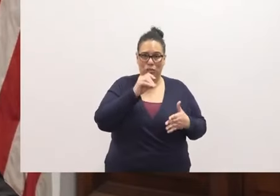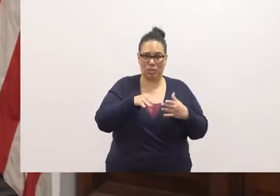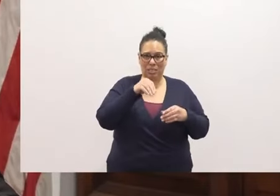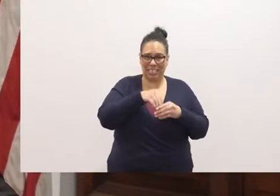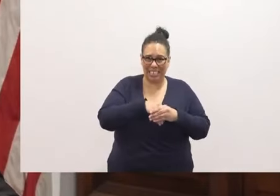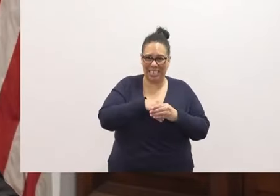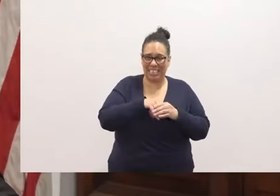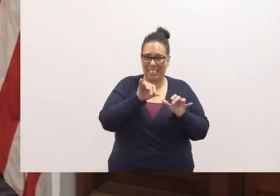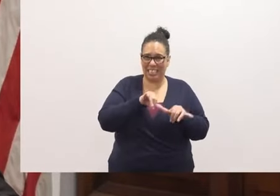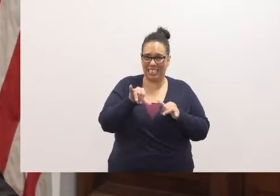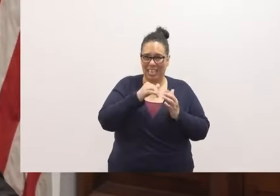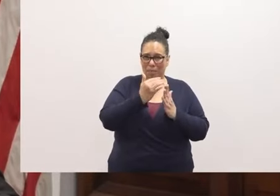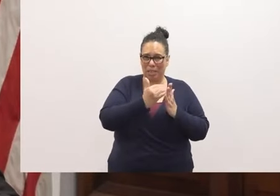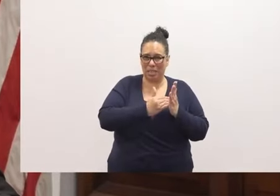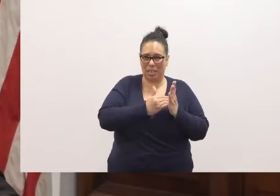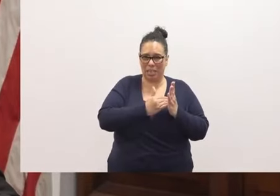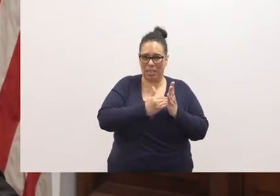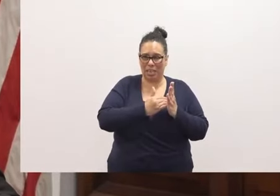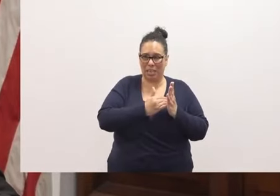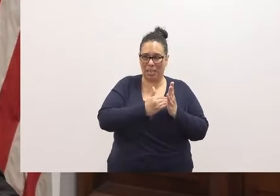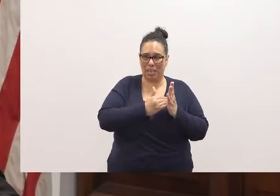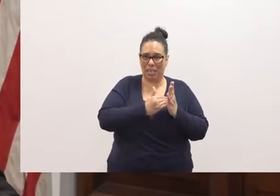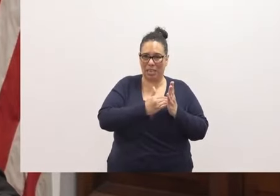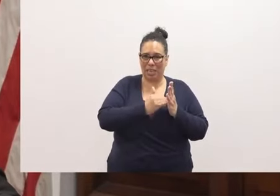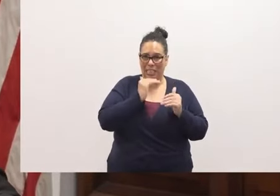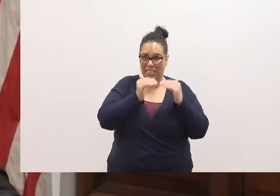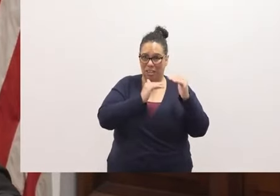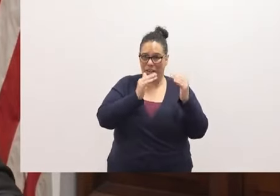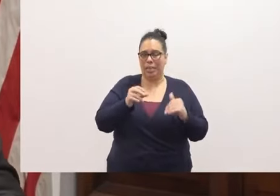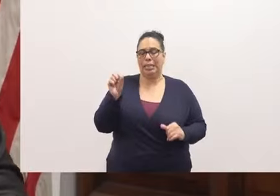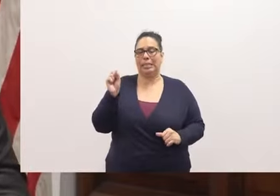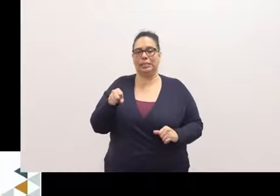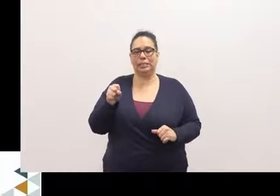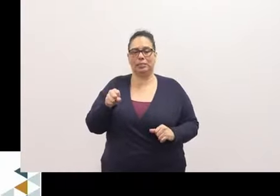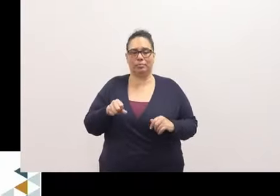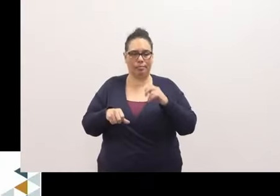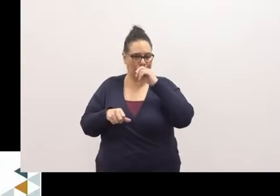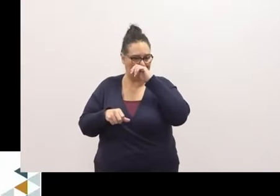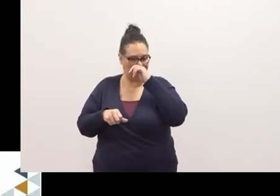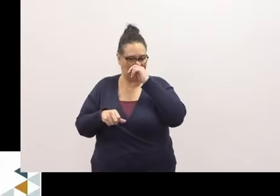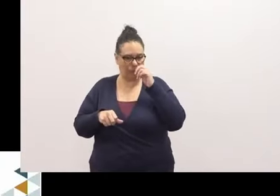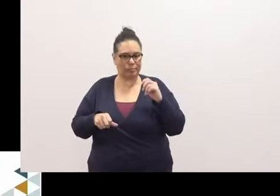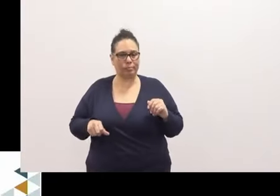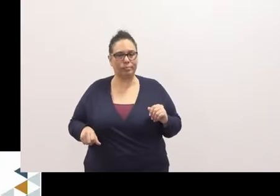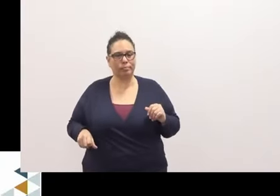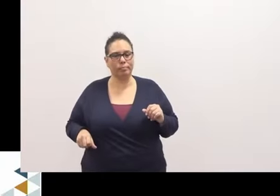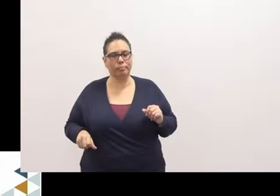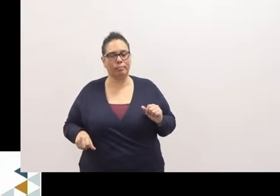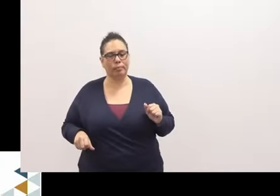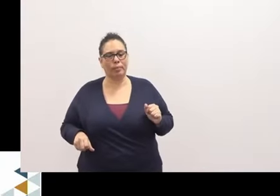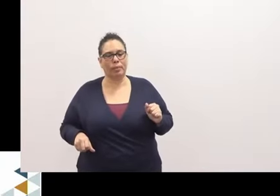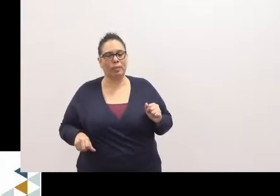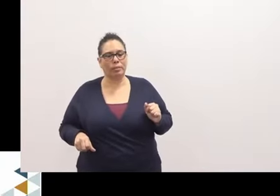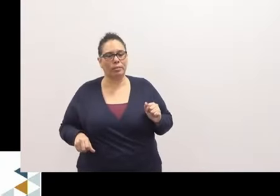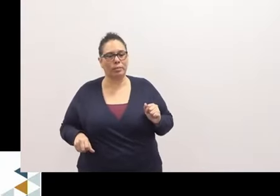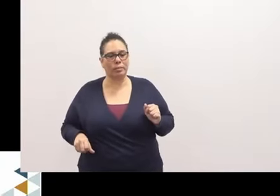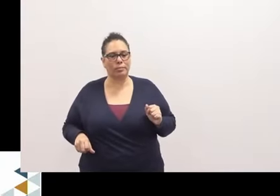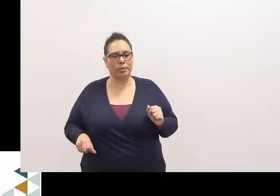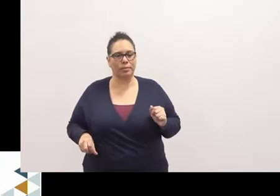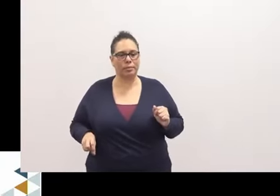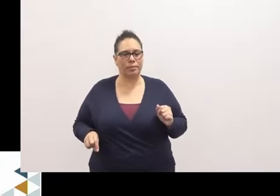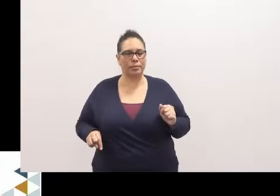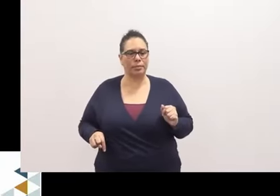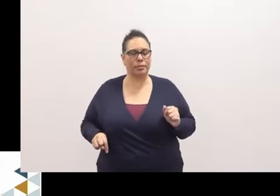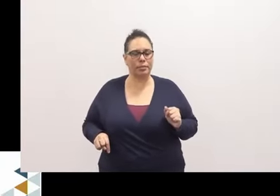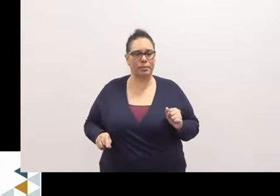course that's accelerated. Yes, so we're just looking at our accelerated course right now. Yep. Yes. Yep. Well, and